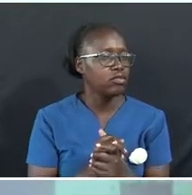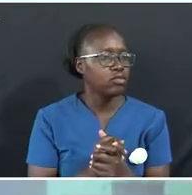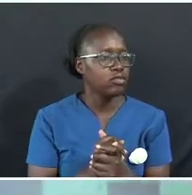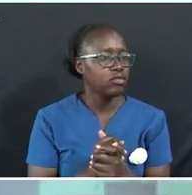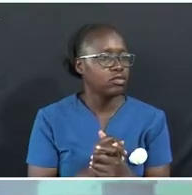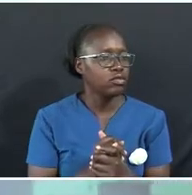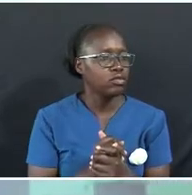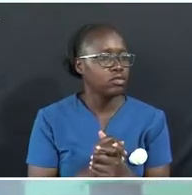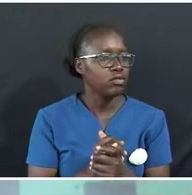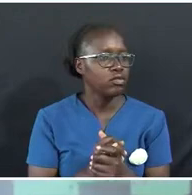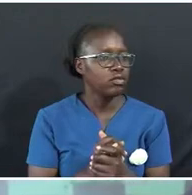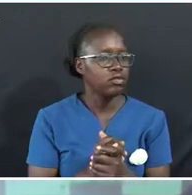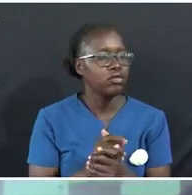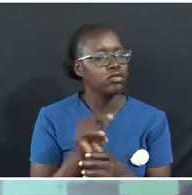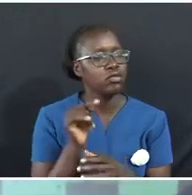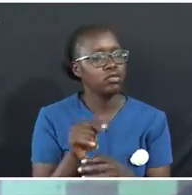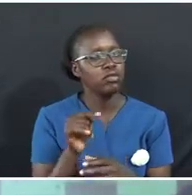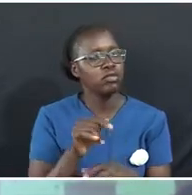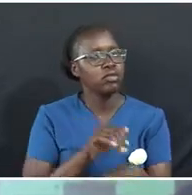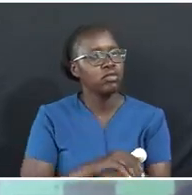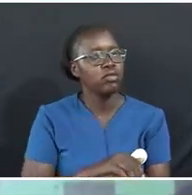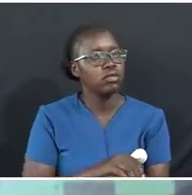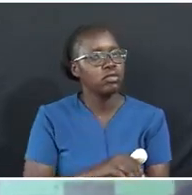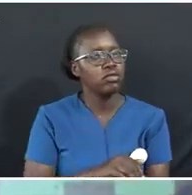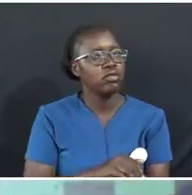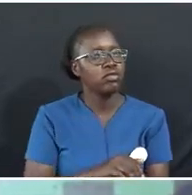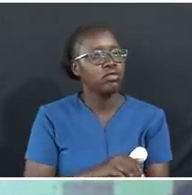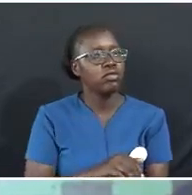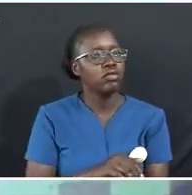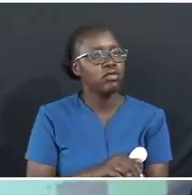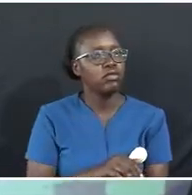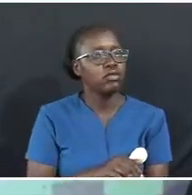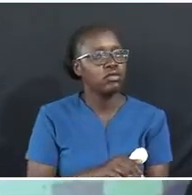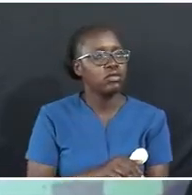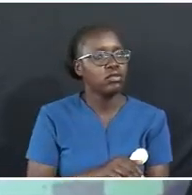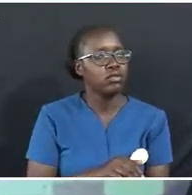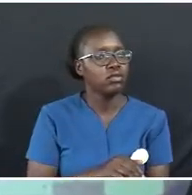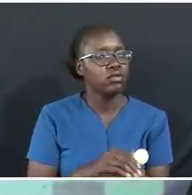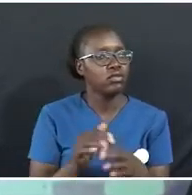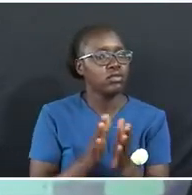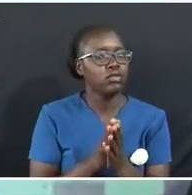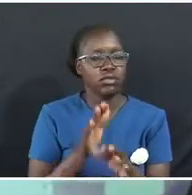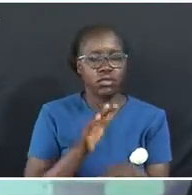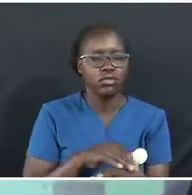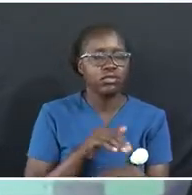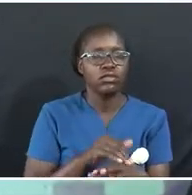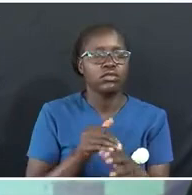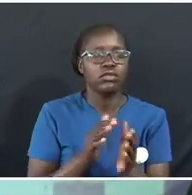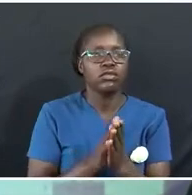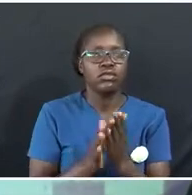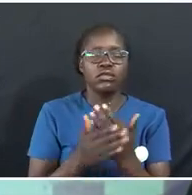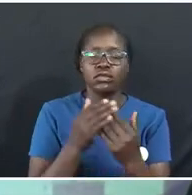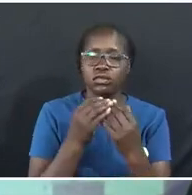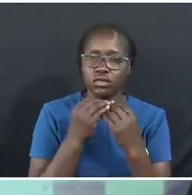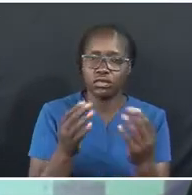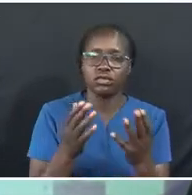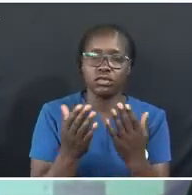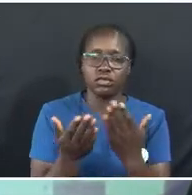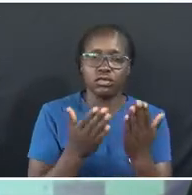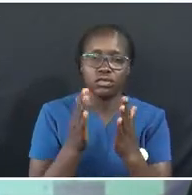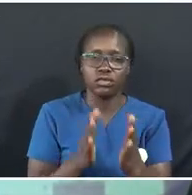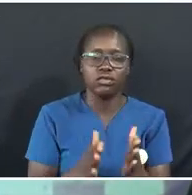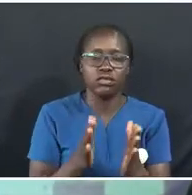know, this was a beautiful conversation. You know, John was one of the most blessed servants of God. He had a